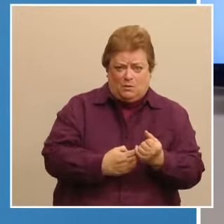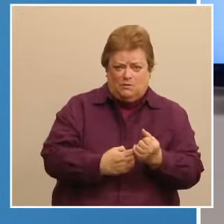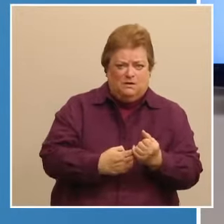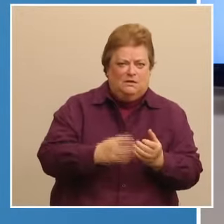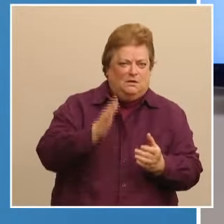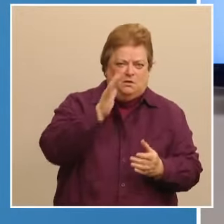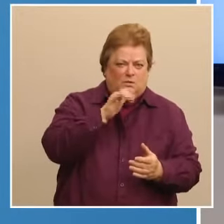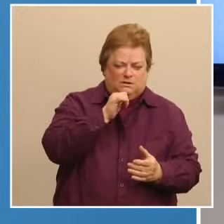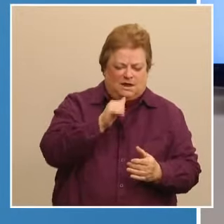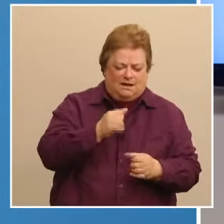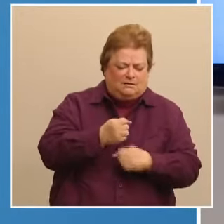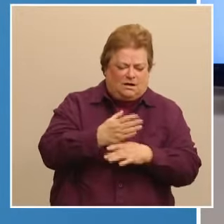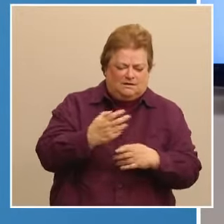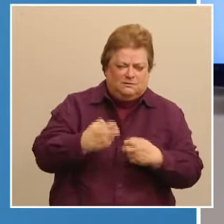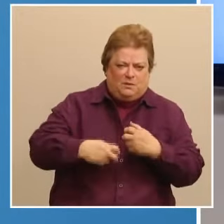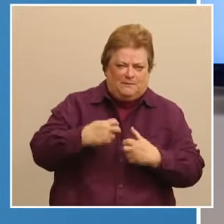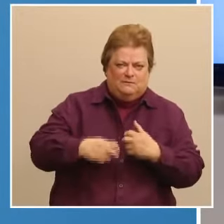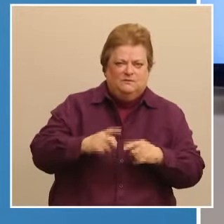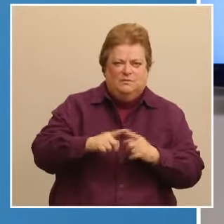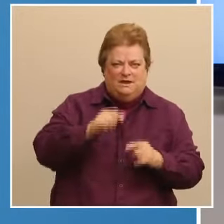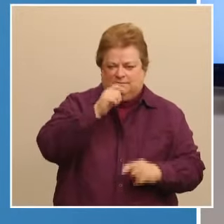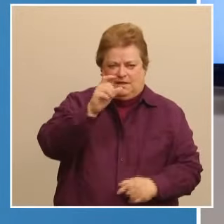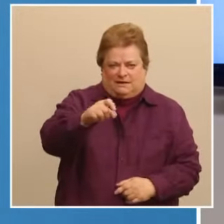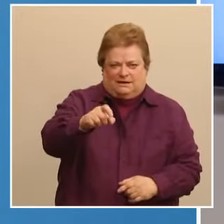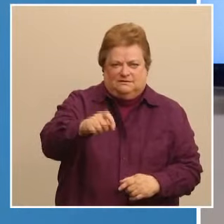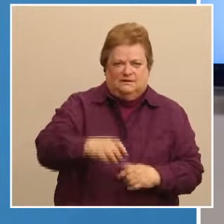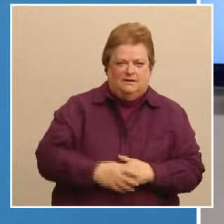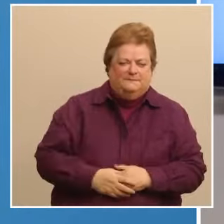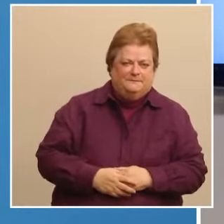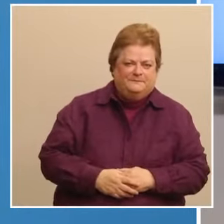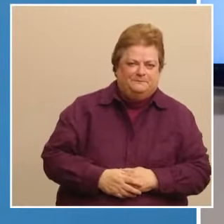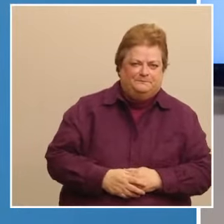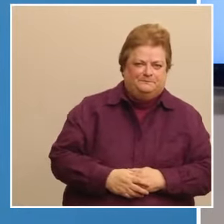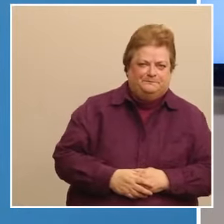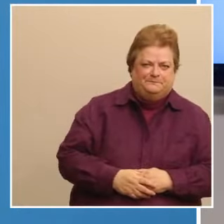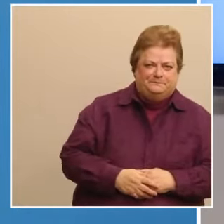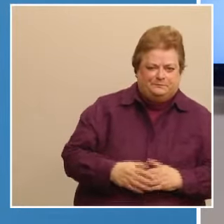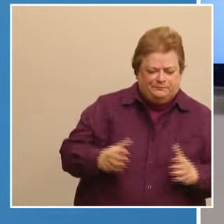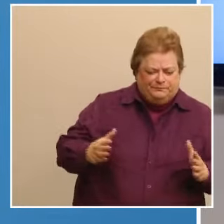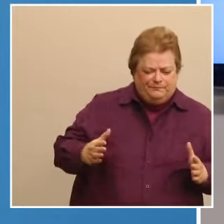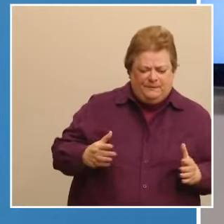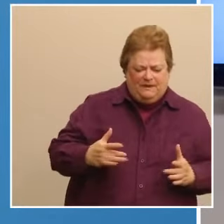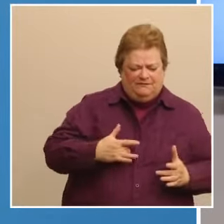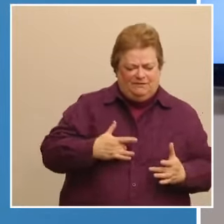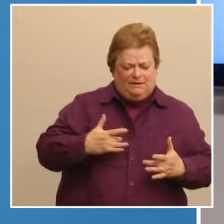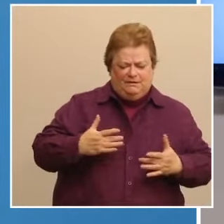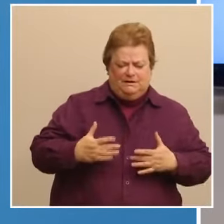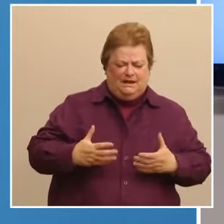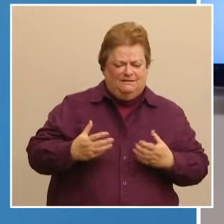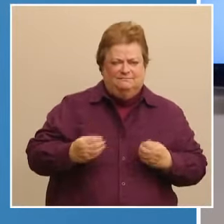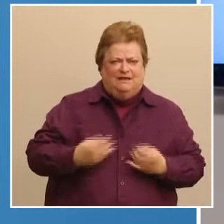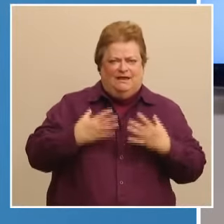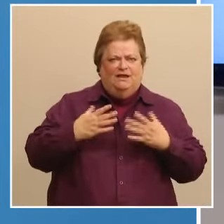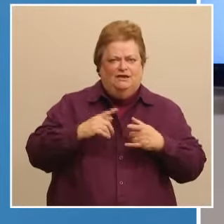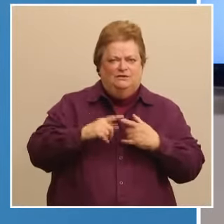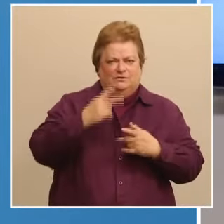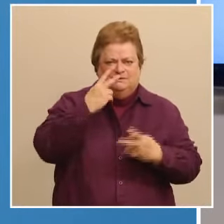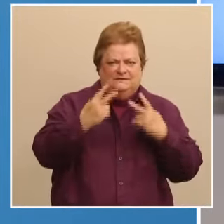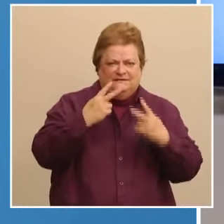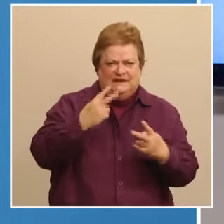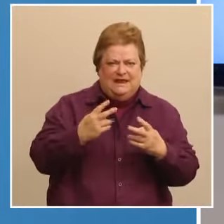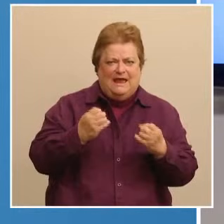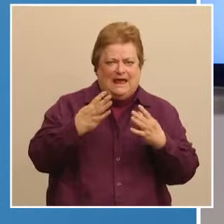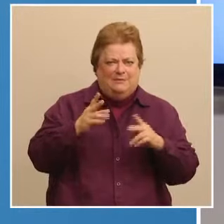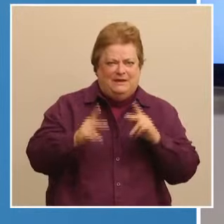cause any issues, but it's not necessary. It's encouraging to see that every week the total number of Lancaster County residents